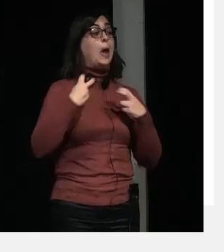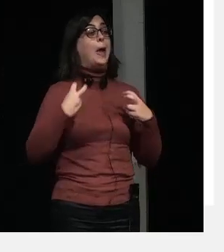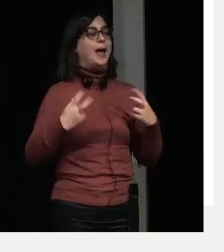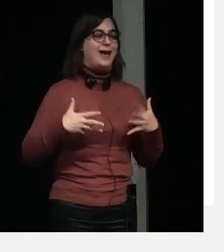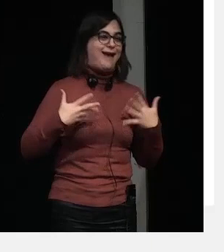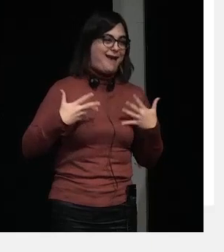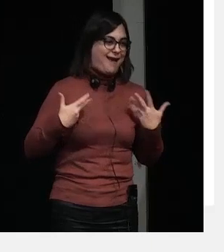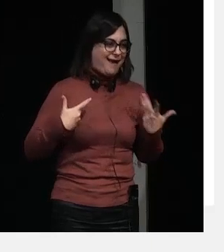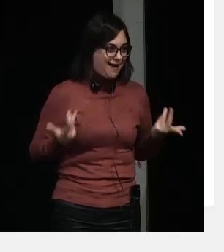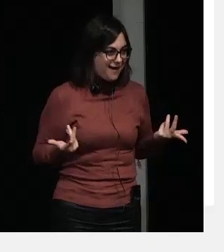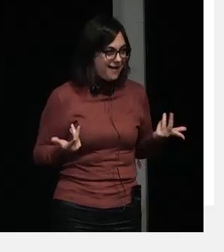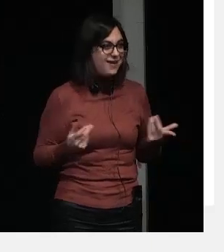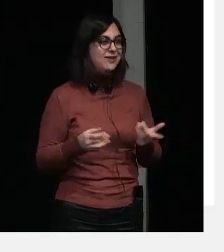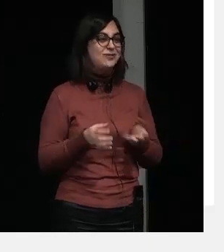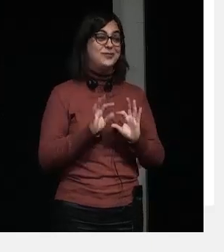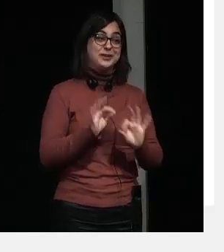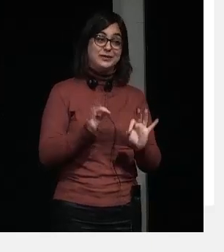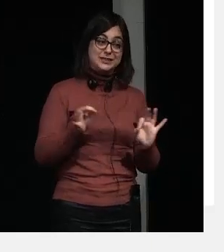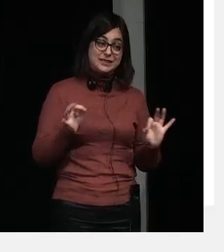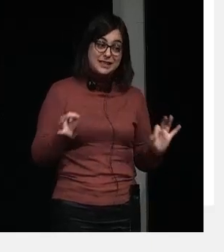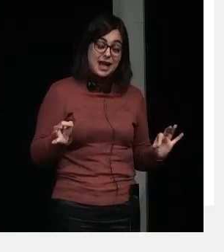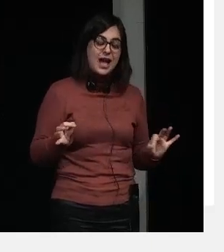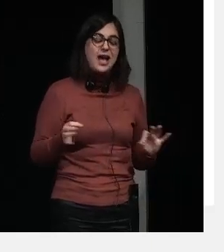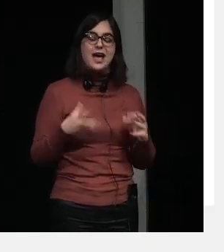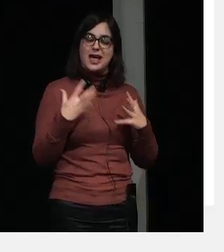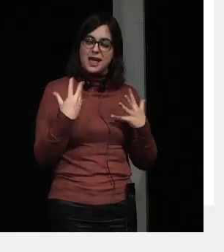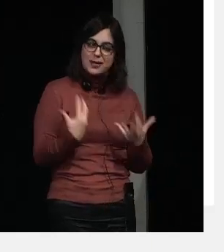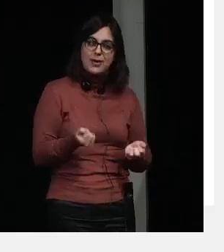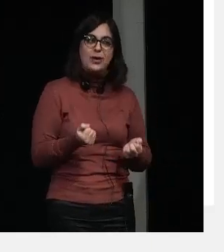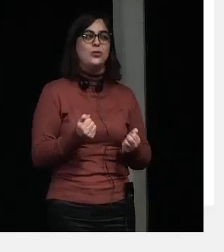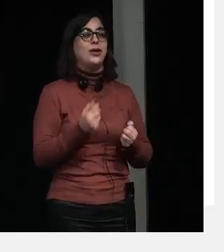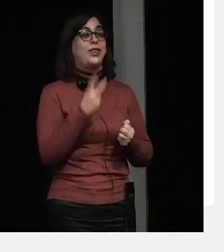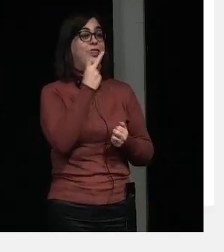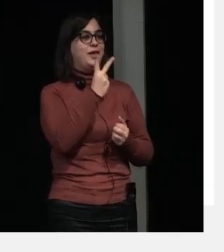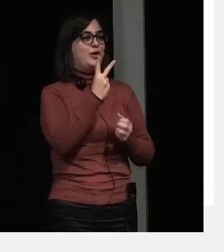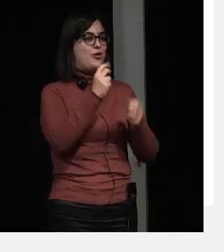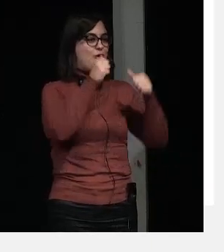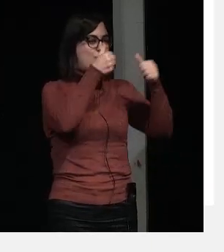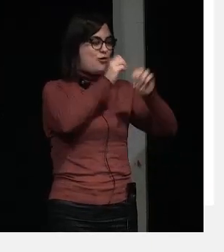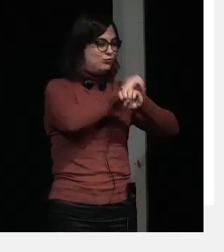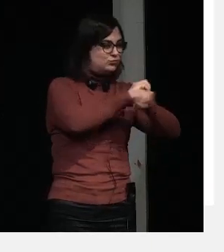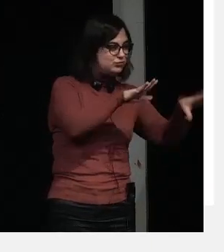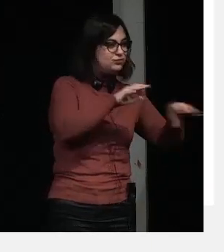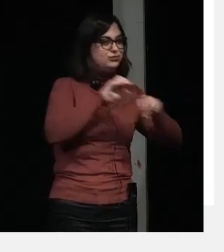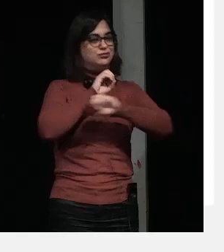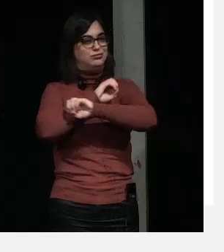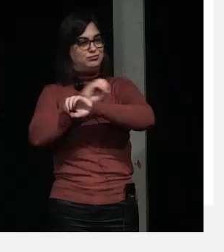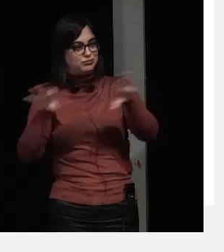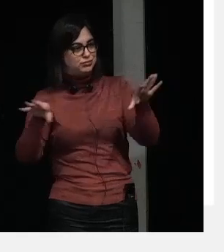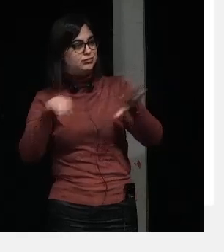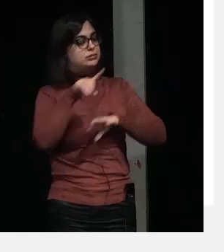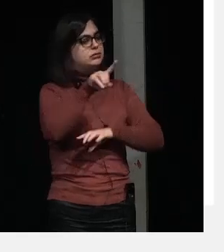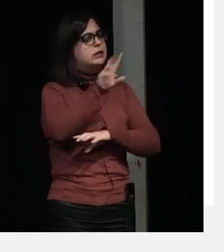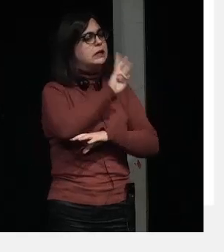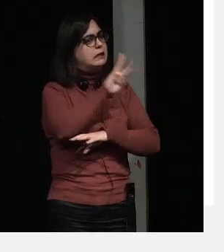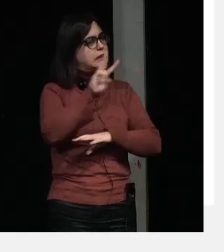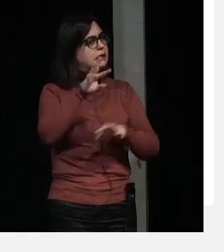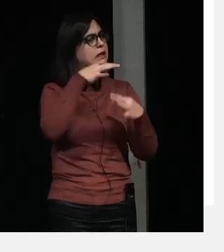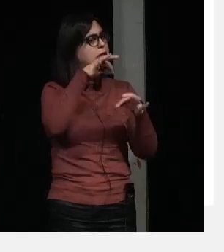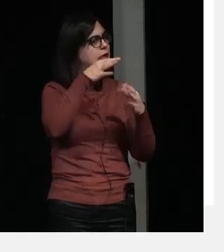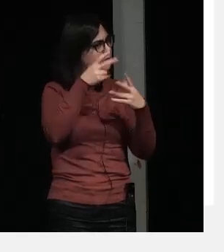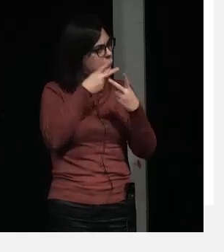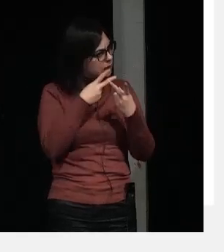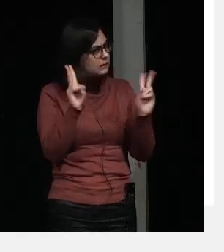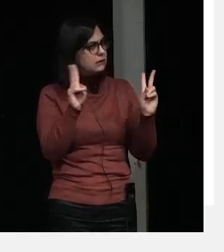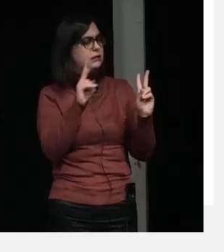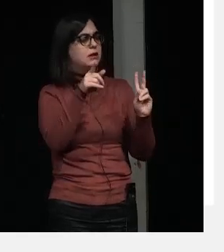So we actually, there's actually 2 publications, and you can go online. So if you go to